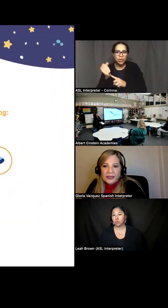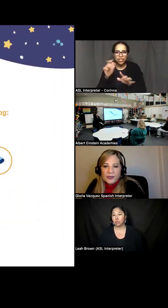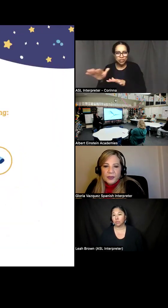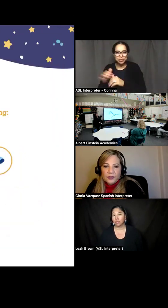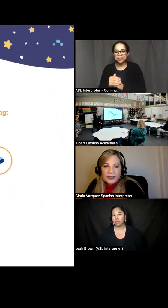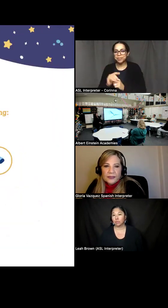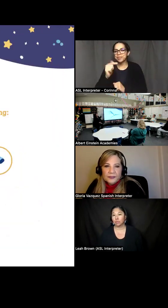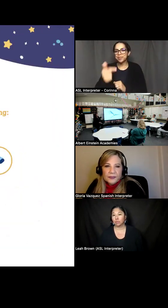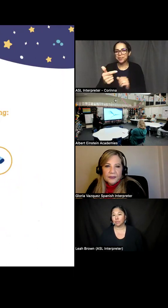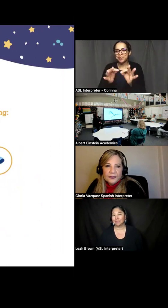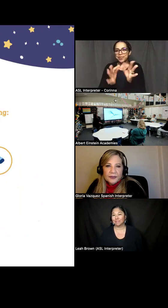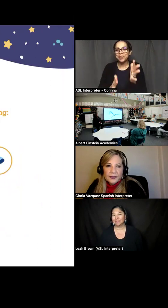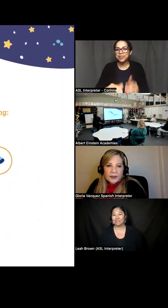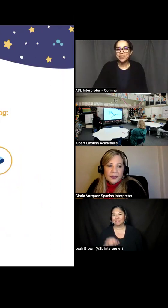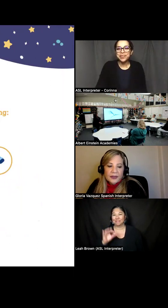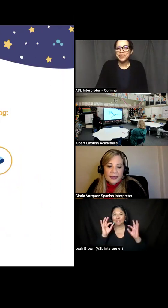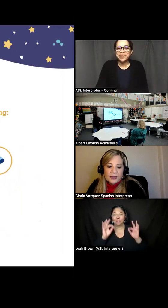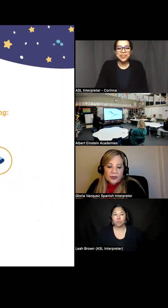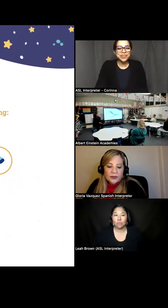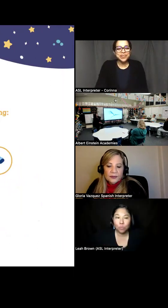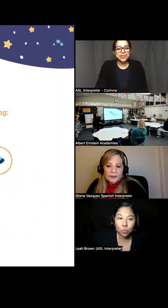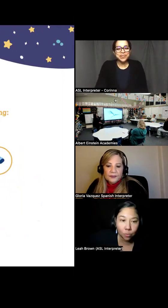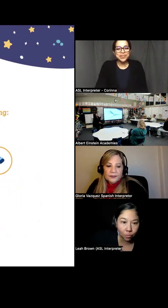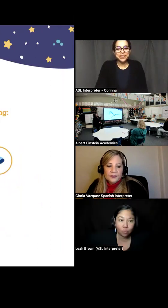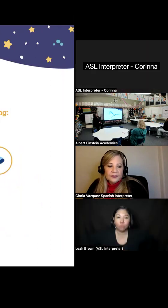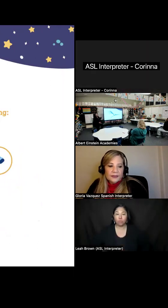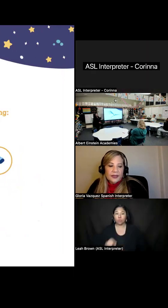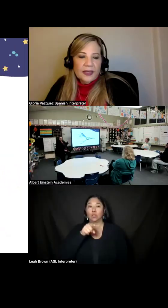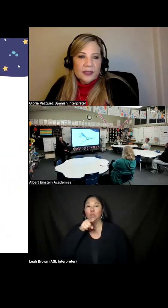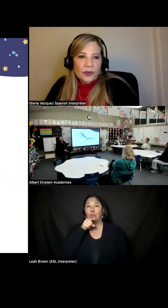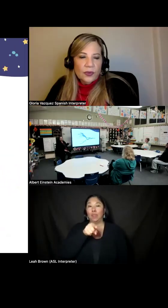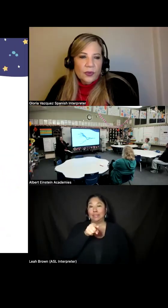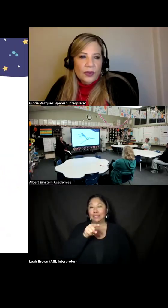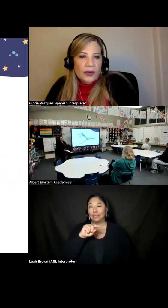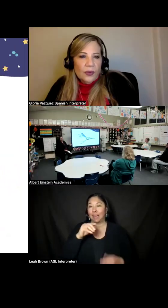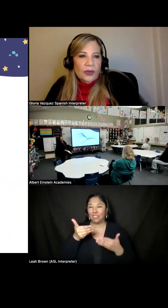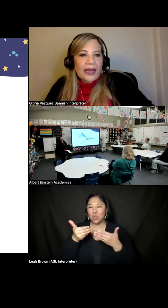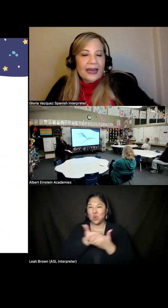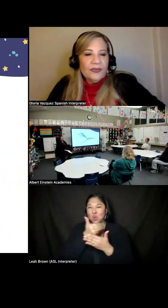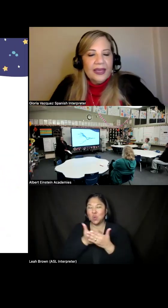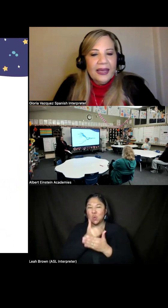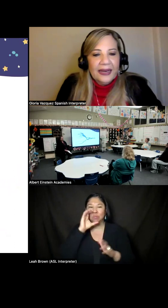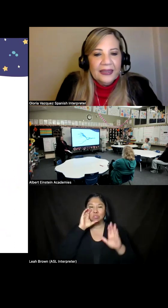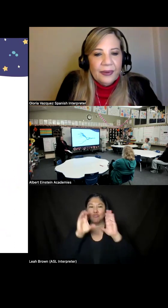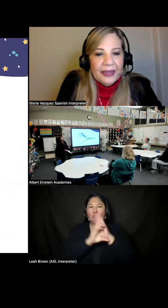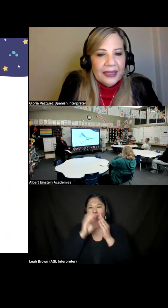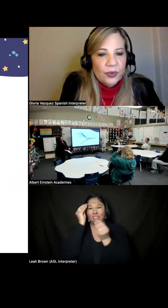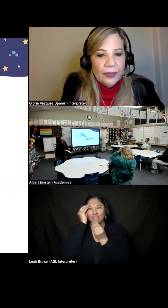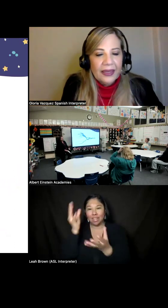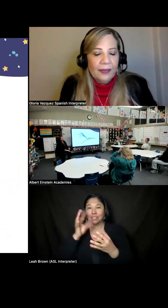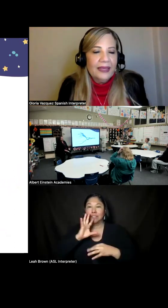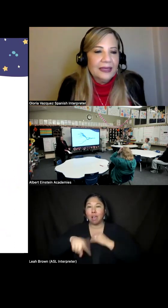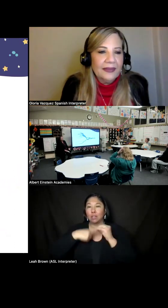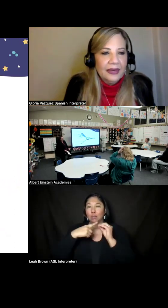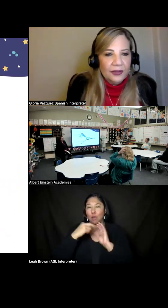So this is a relatively new graphic to talk about reading. And what it shows